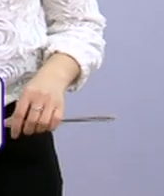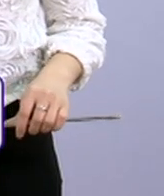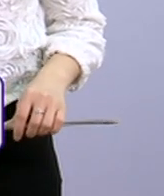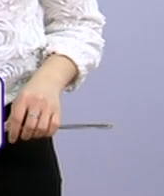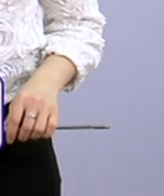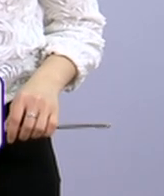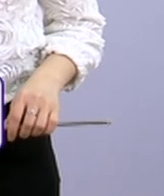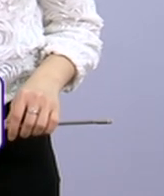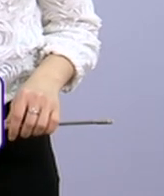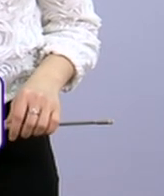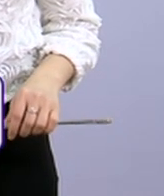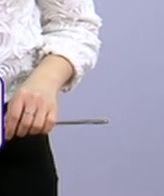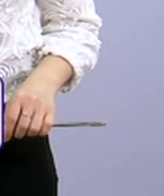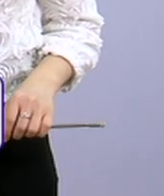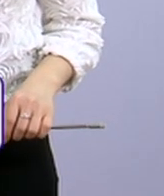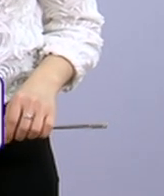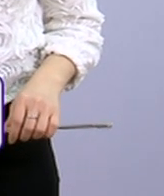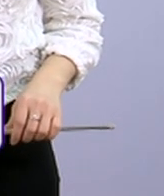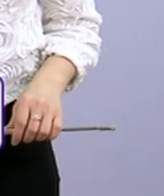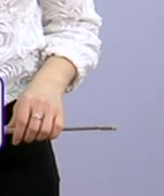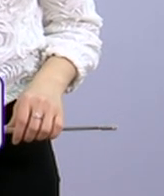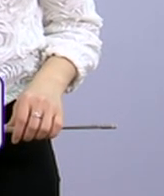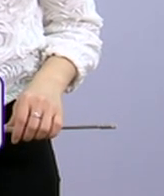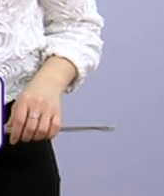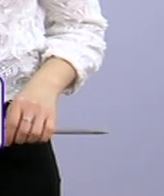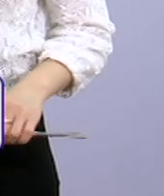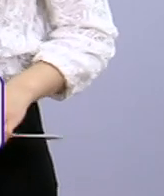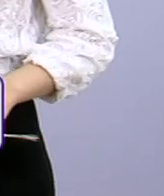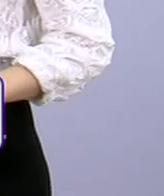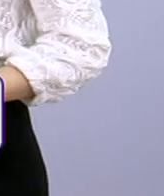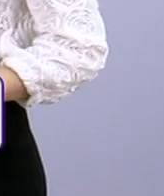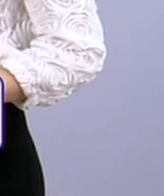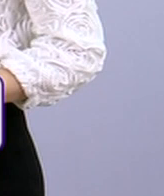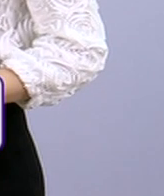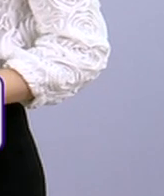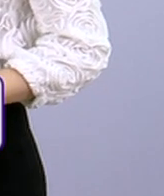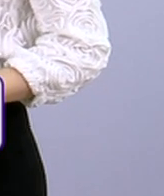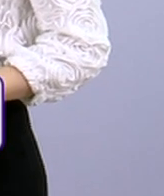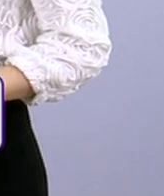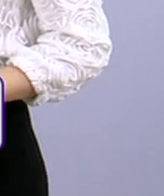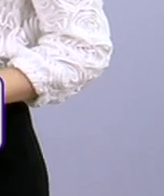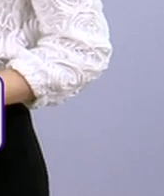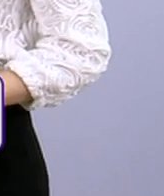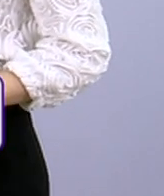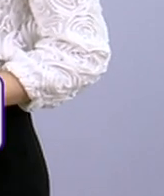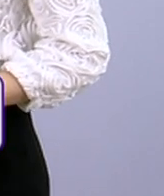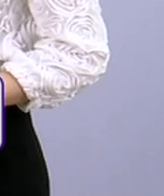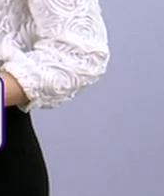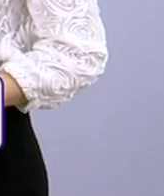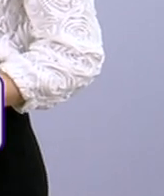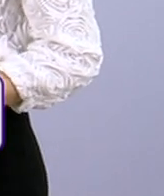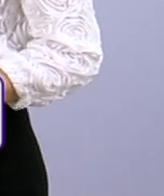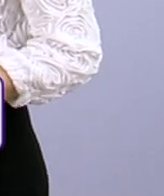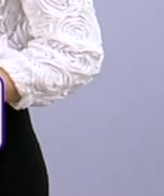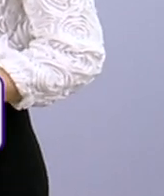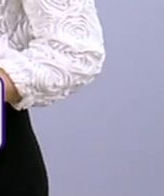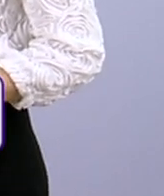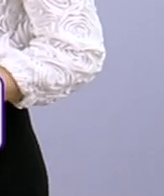Dear children, are you ready? Let's see your answers. Number one, you can't use the